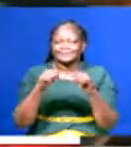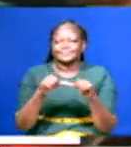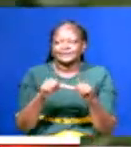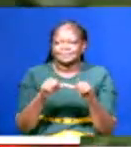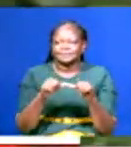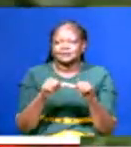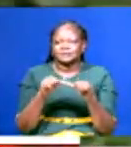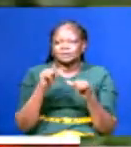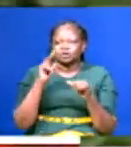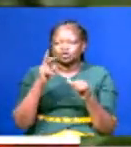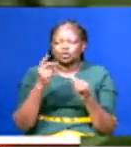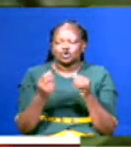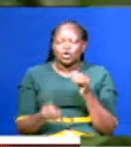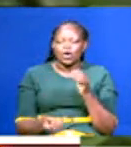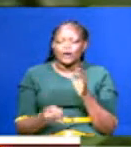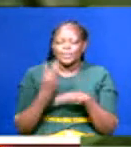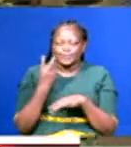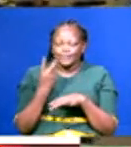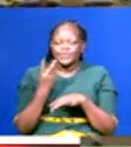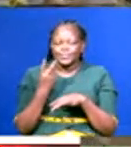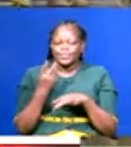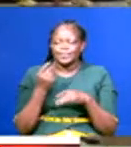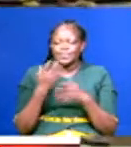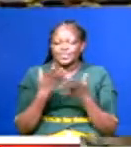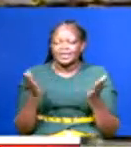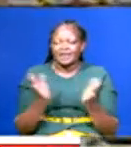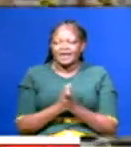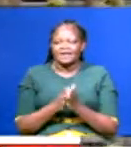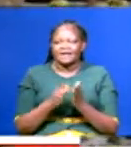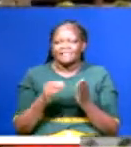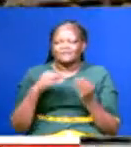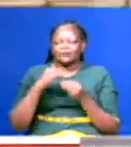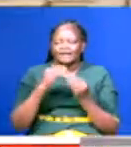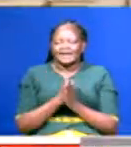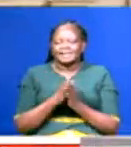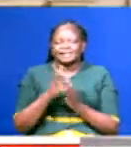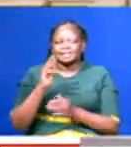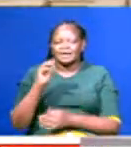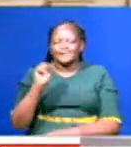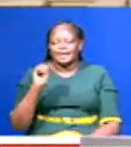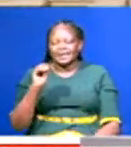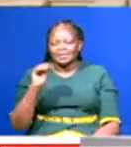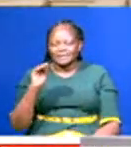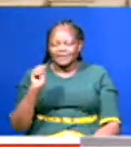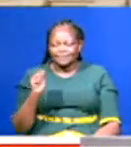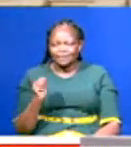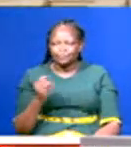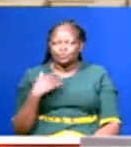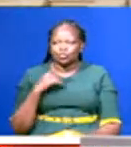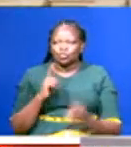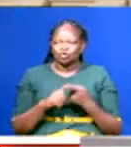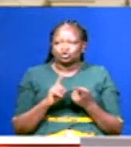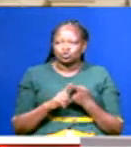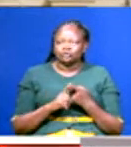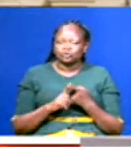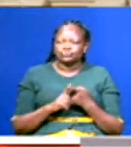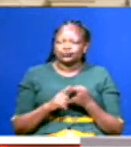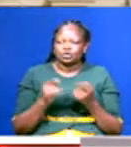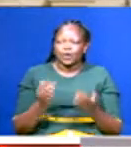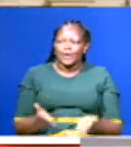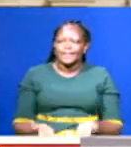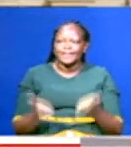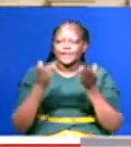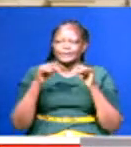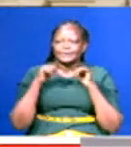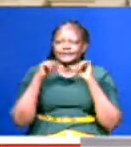in two emerging export crops, namely avocados and macadamias. We want to promote